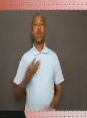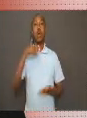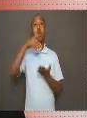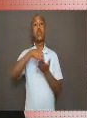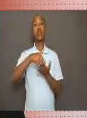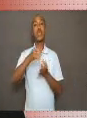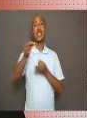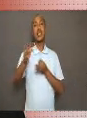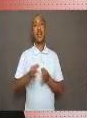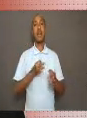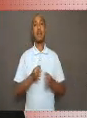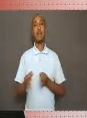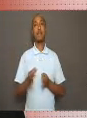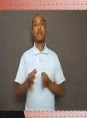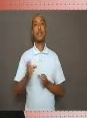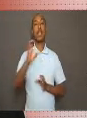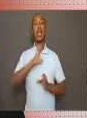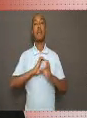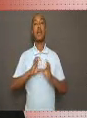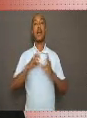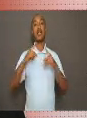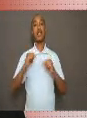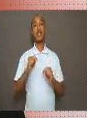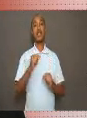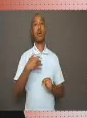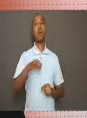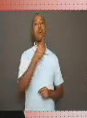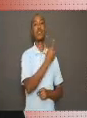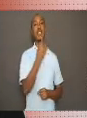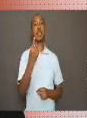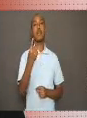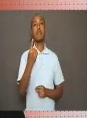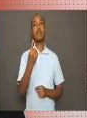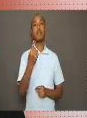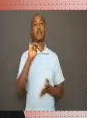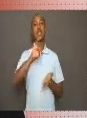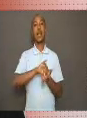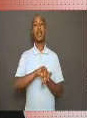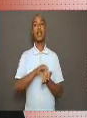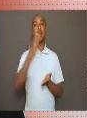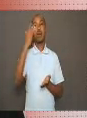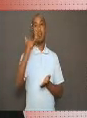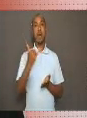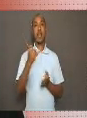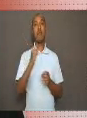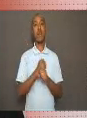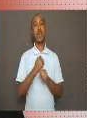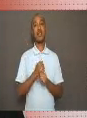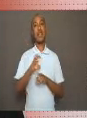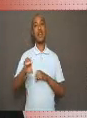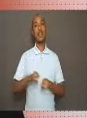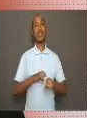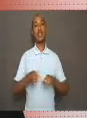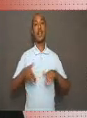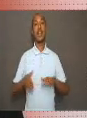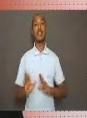also describe a chemical test of some salts by conducting an activity.